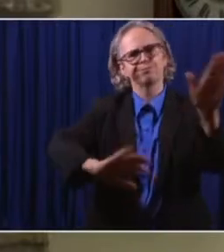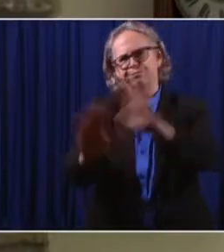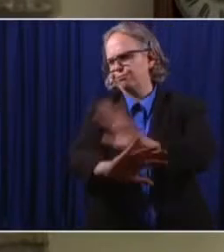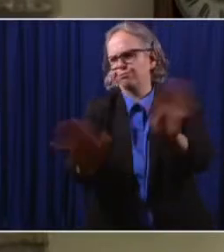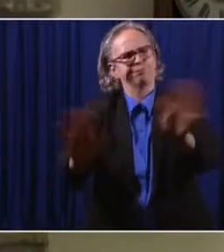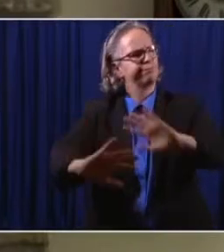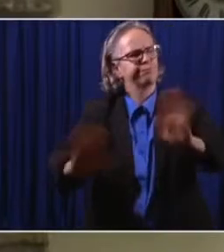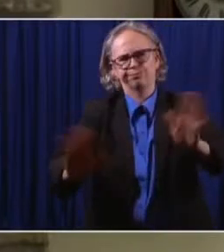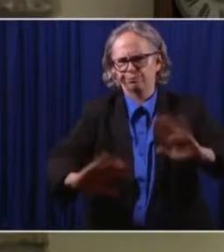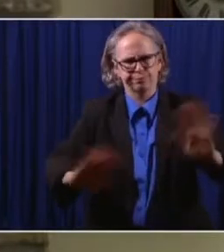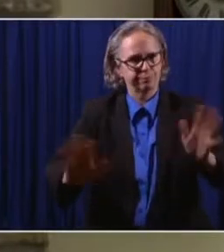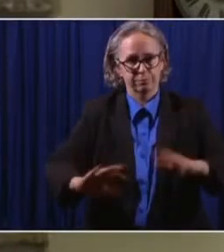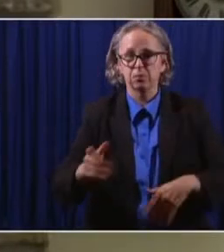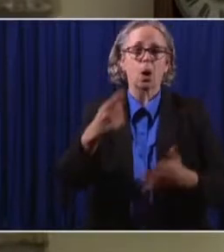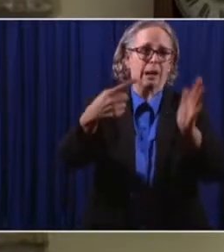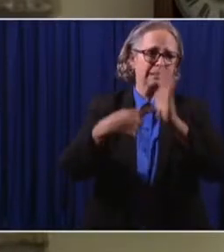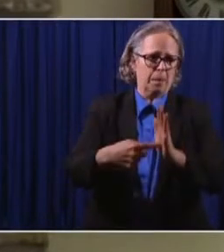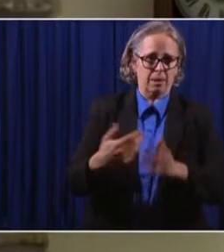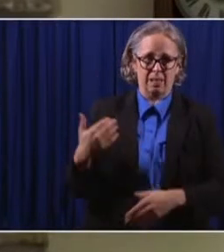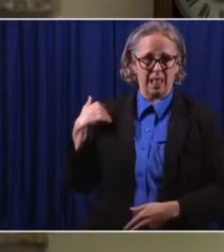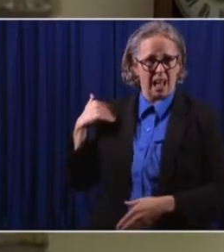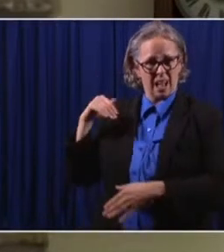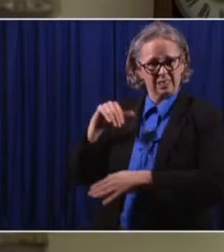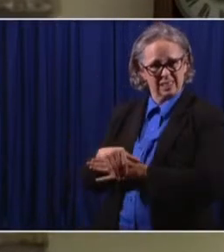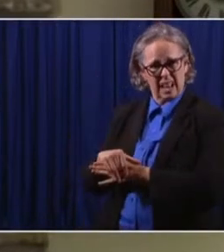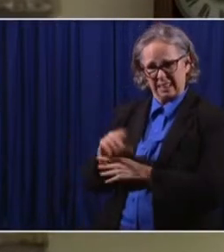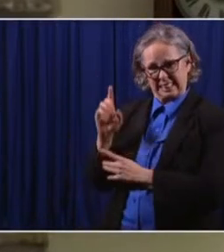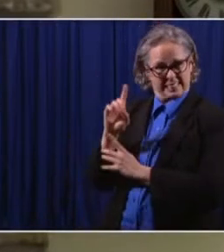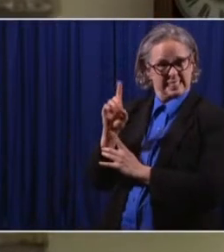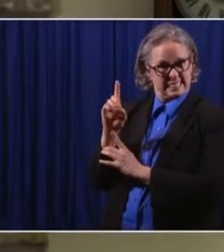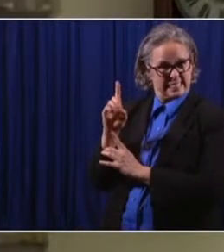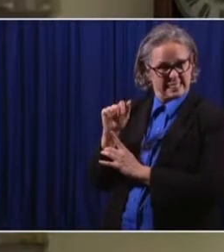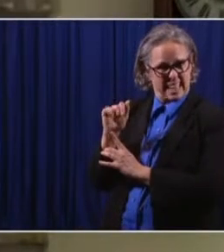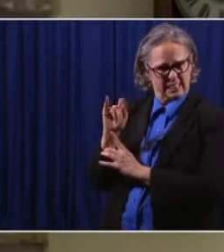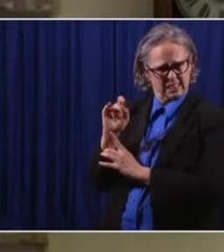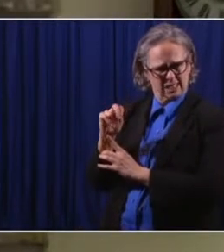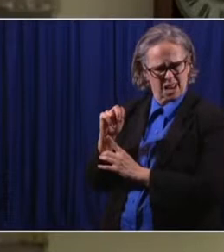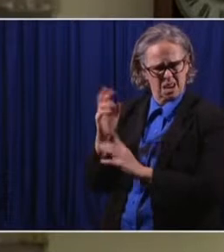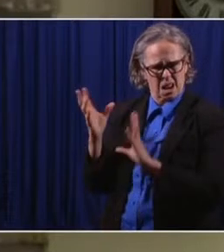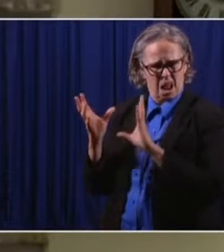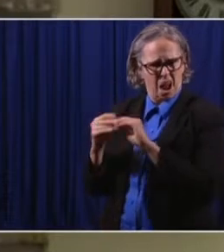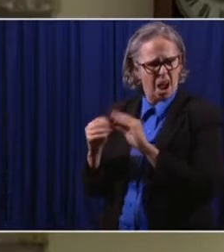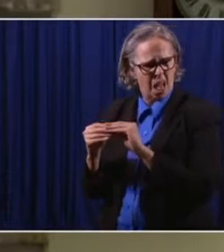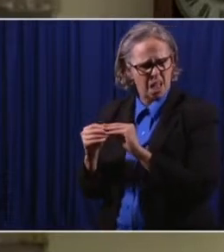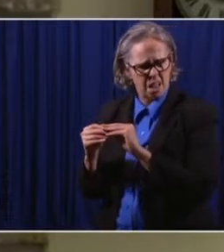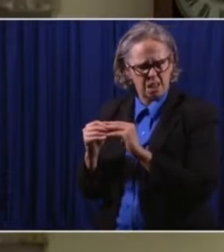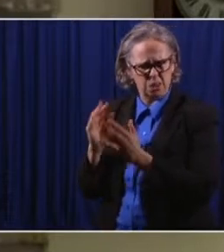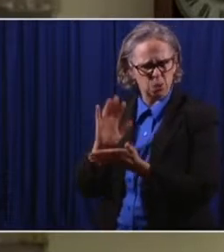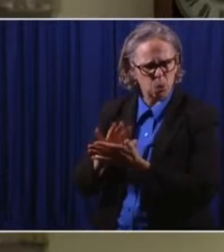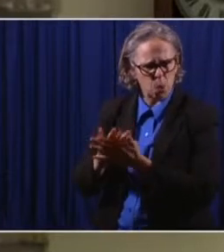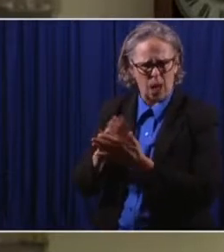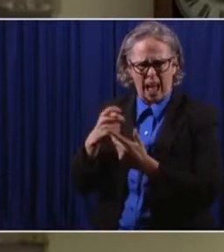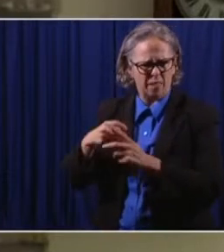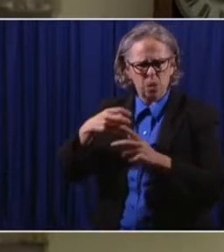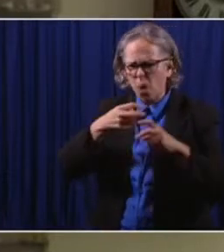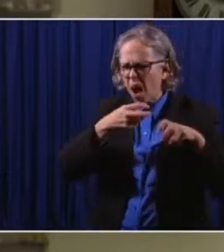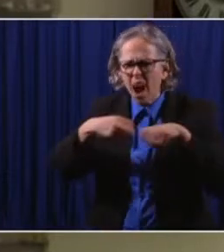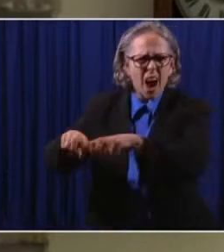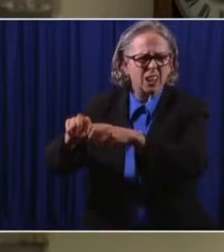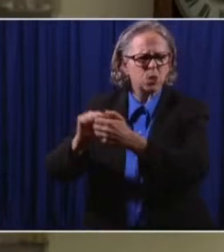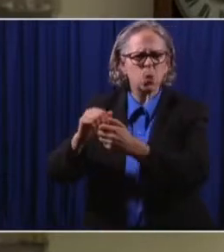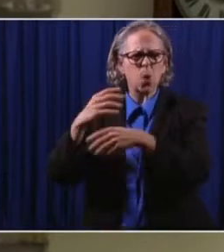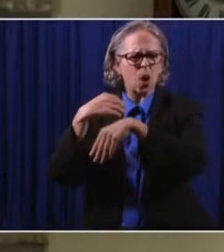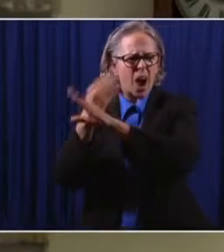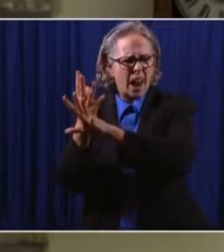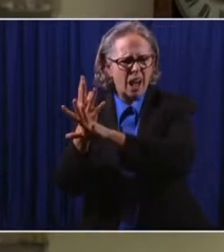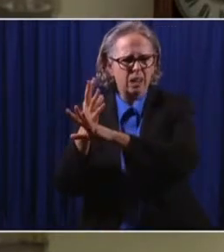TV about Russia. That's why I called the superintendent this morning. We see about that. But what